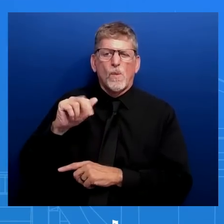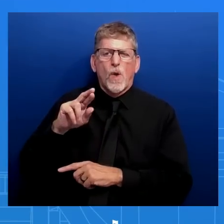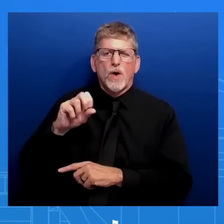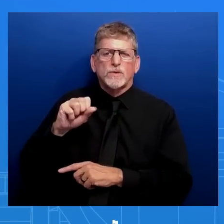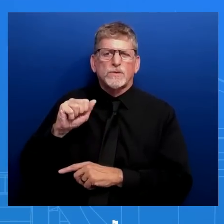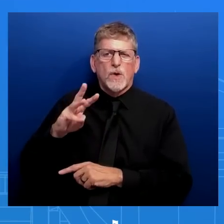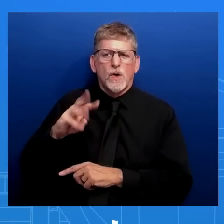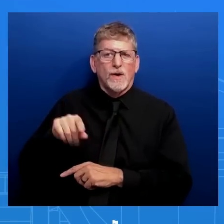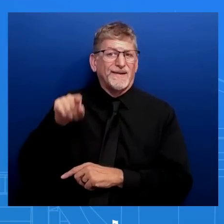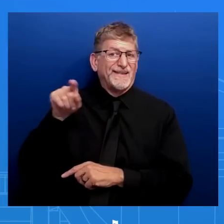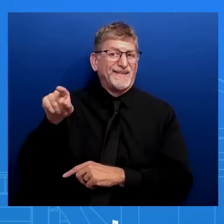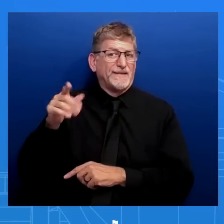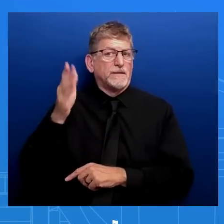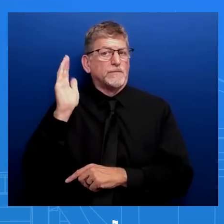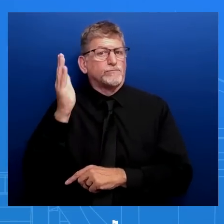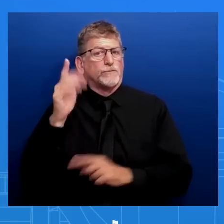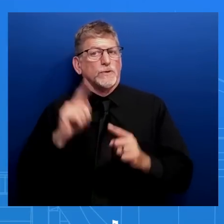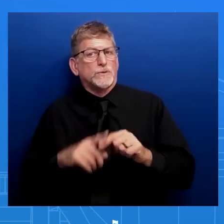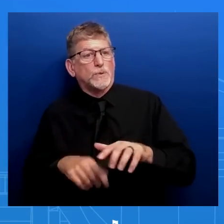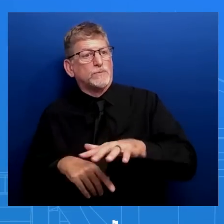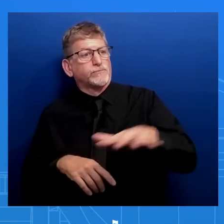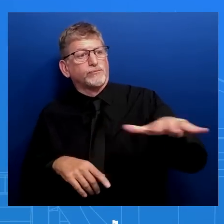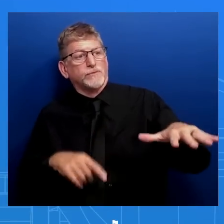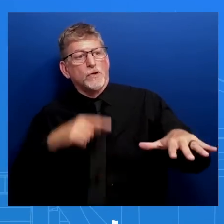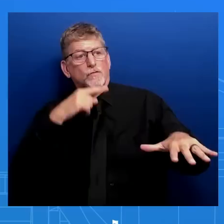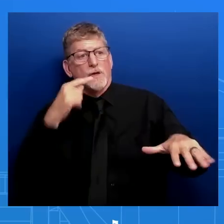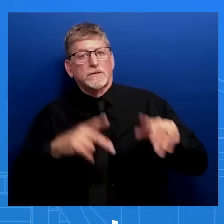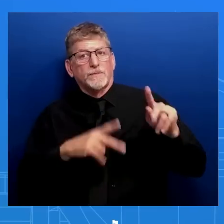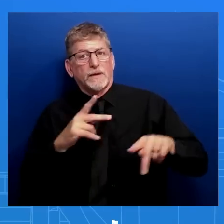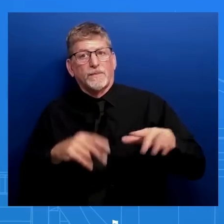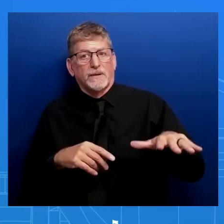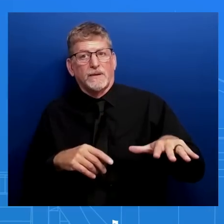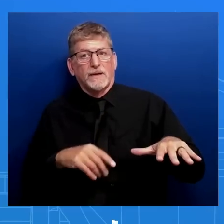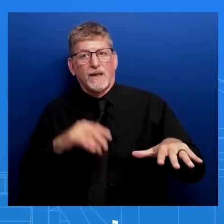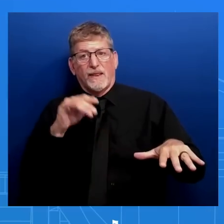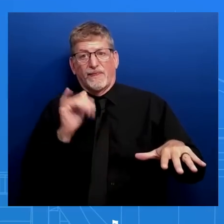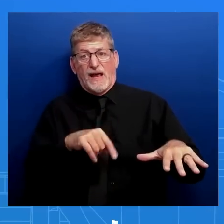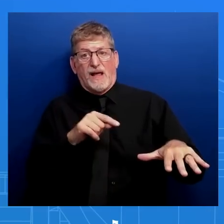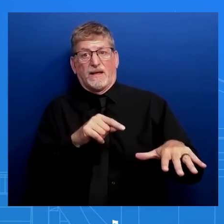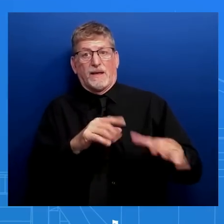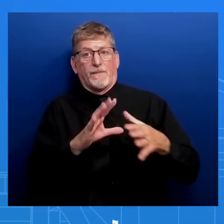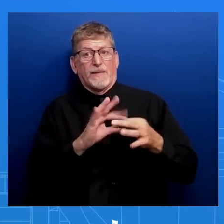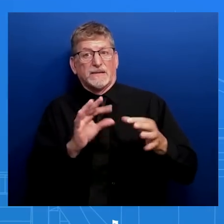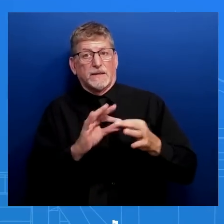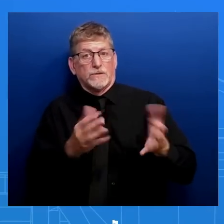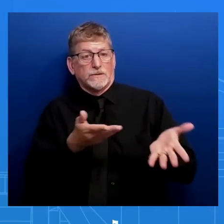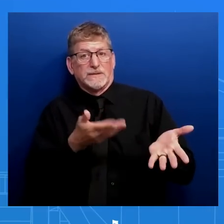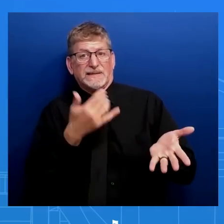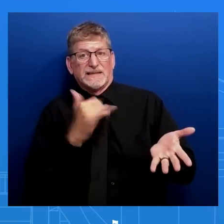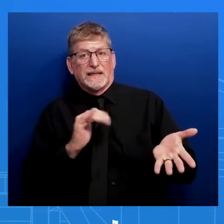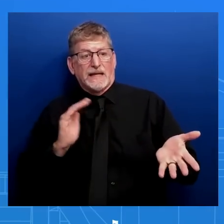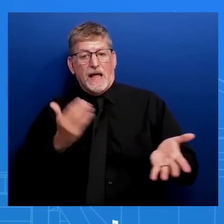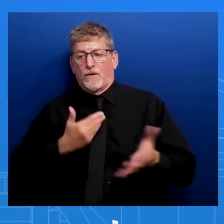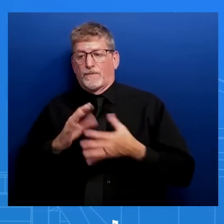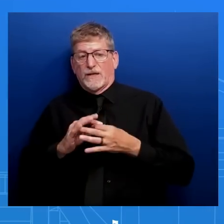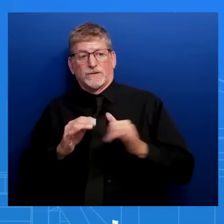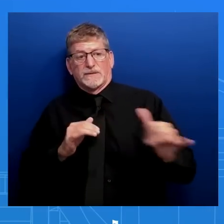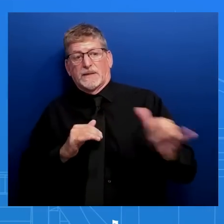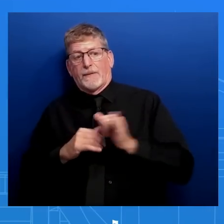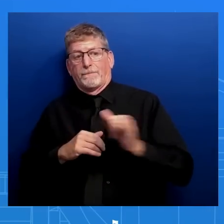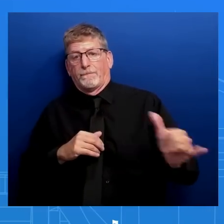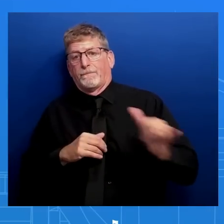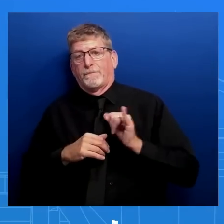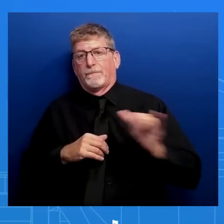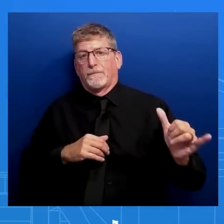and that would still be our message today, that this is our issue with what Russia's doing in Ukraine is